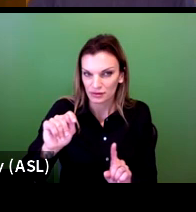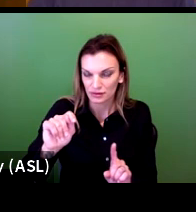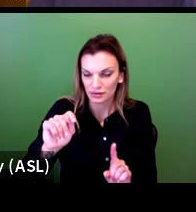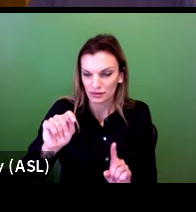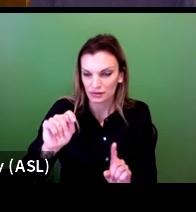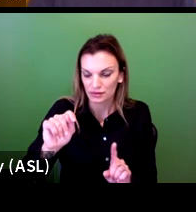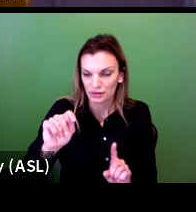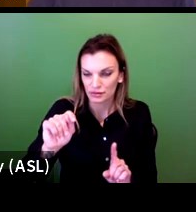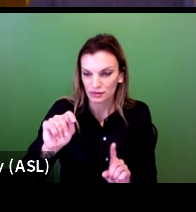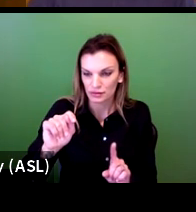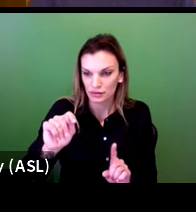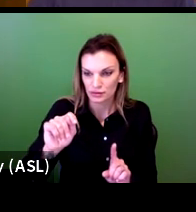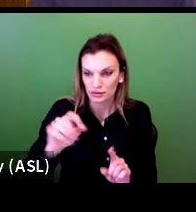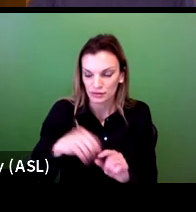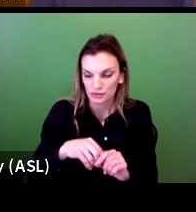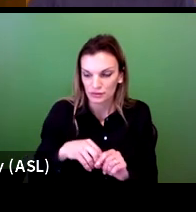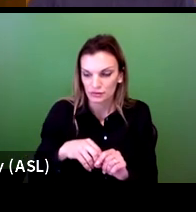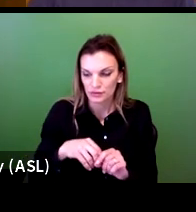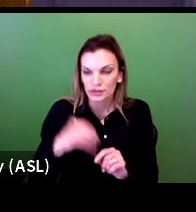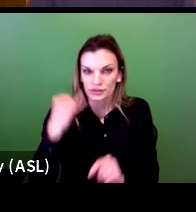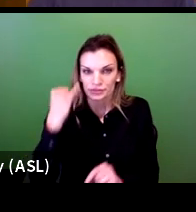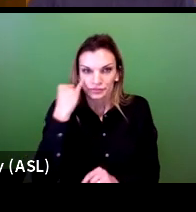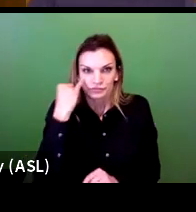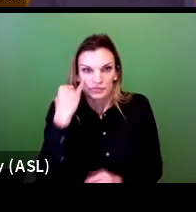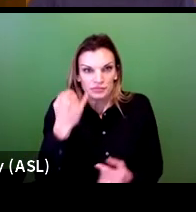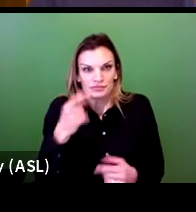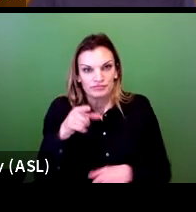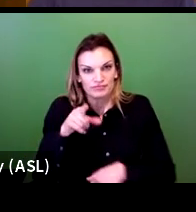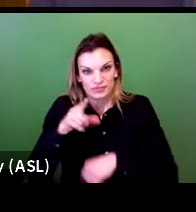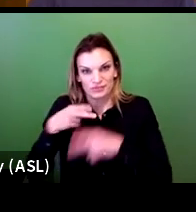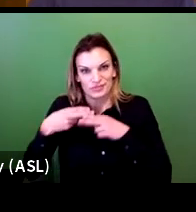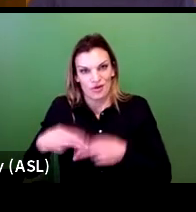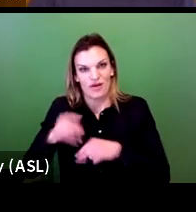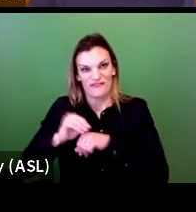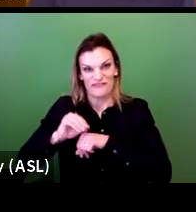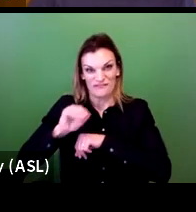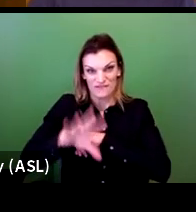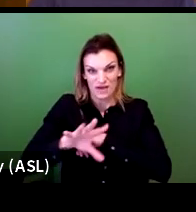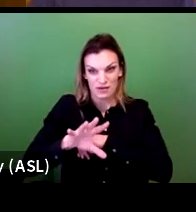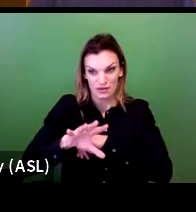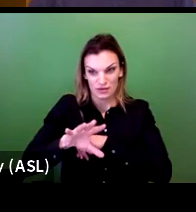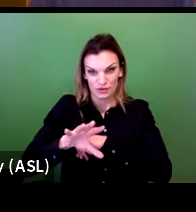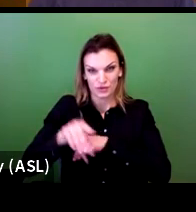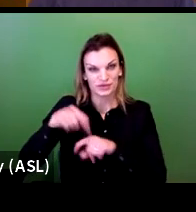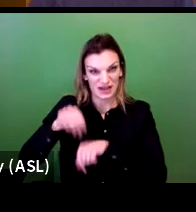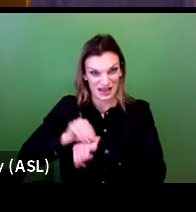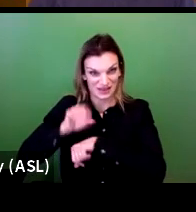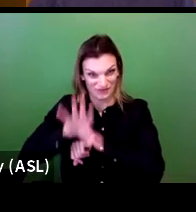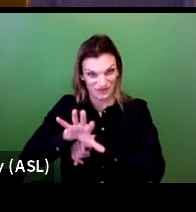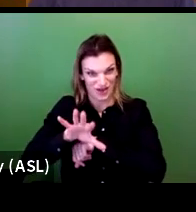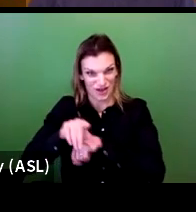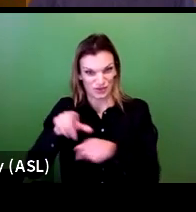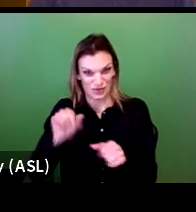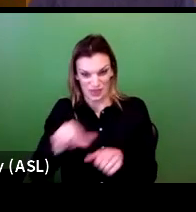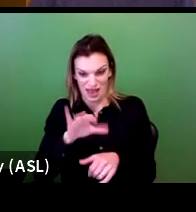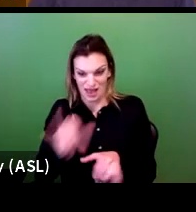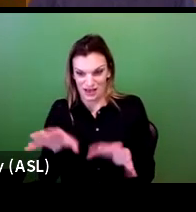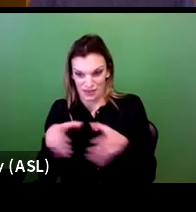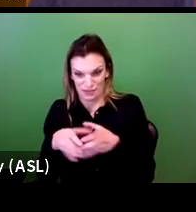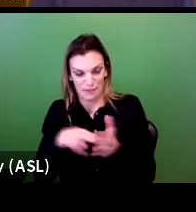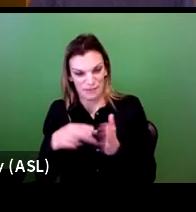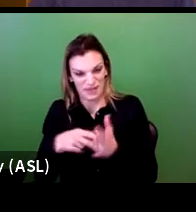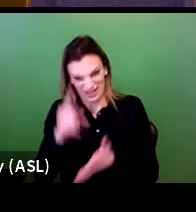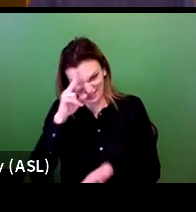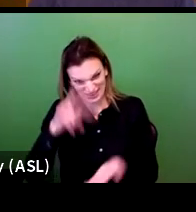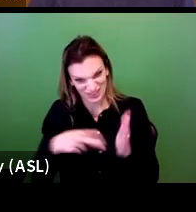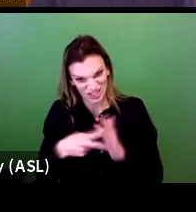someone were to propose having an advisory committee that is intentionally below quorum, that would only